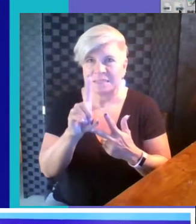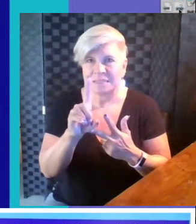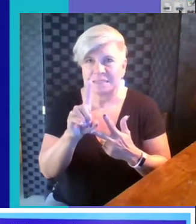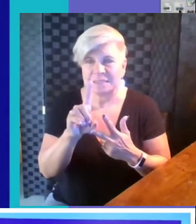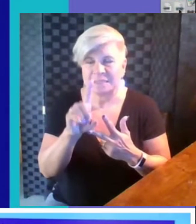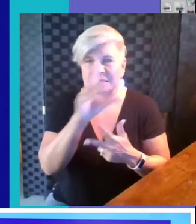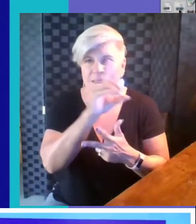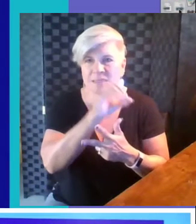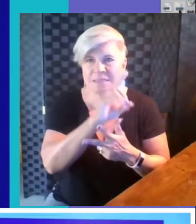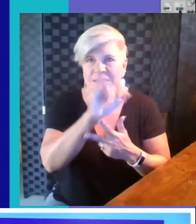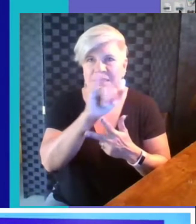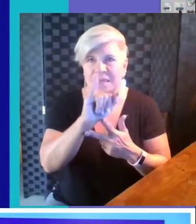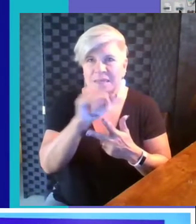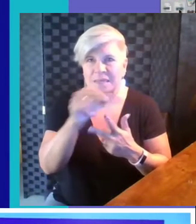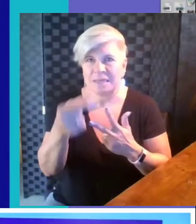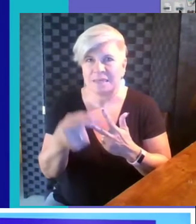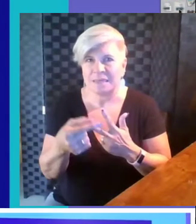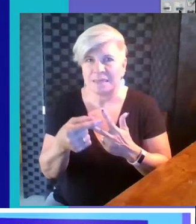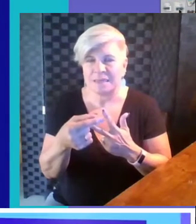d-id,